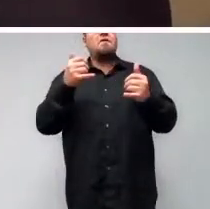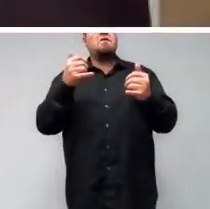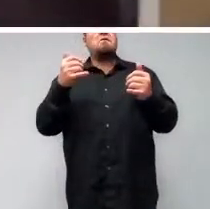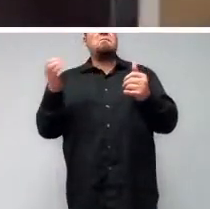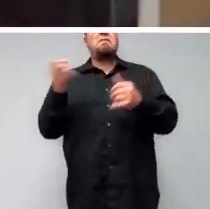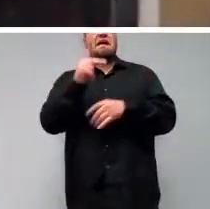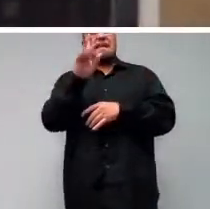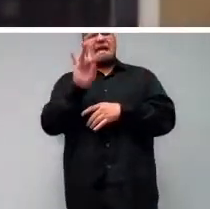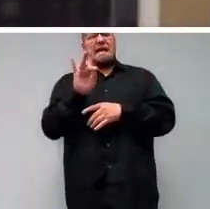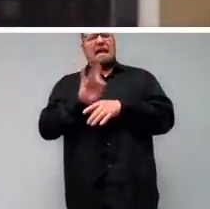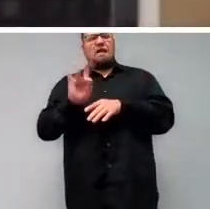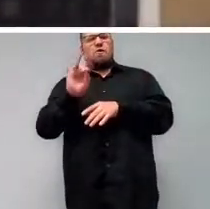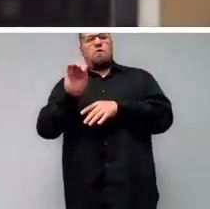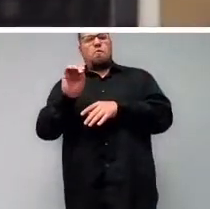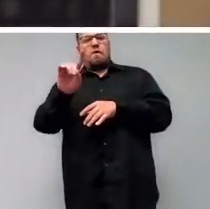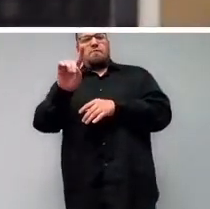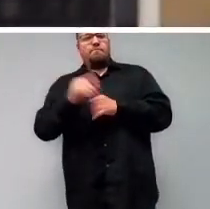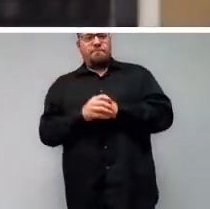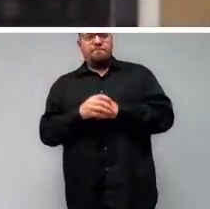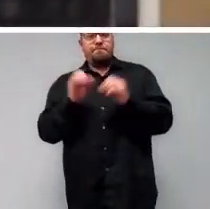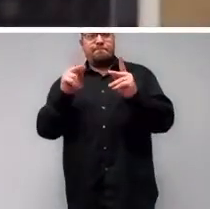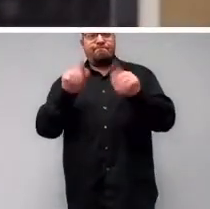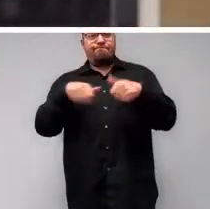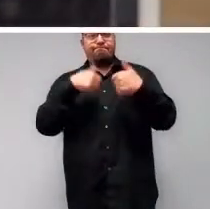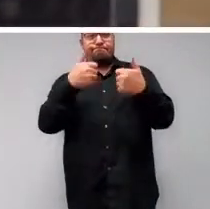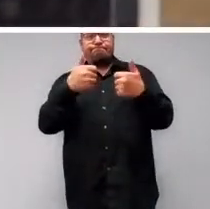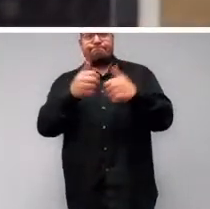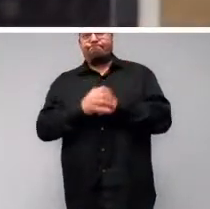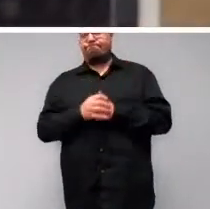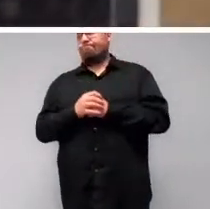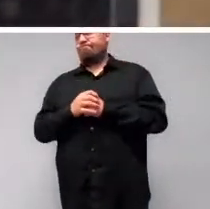8:01. Thank you.